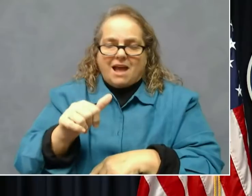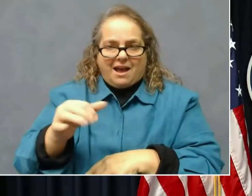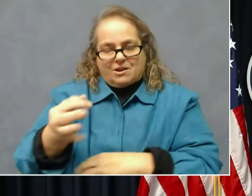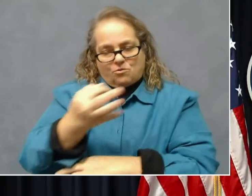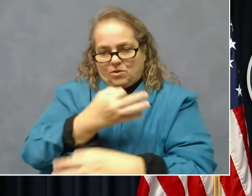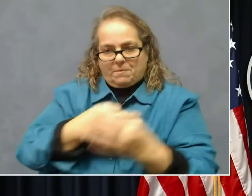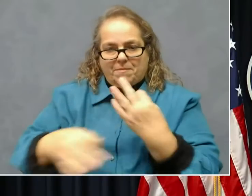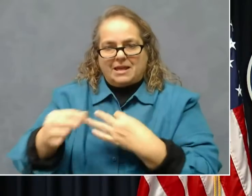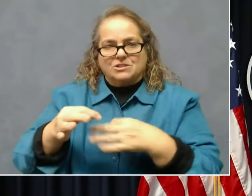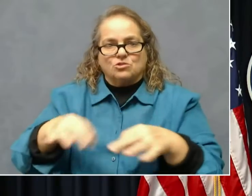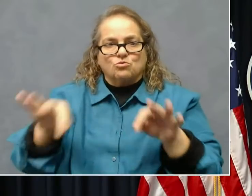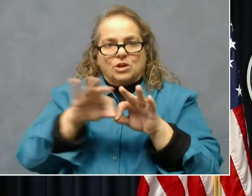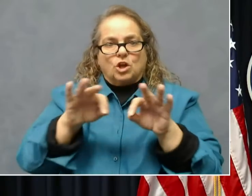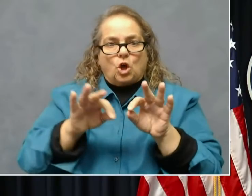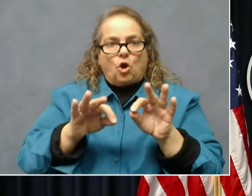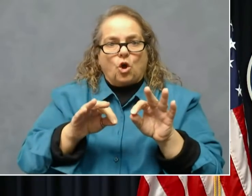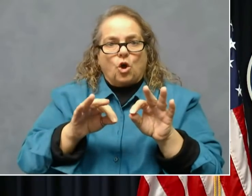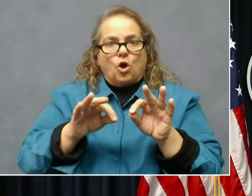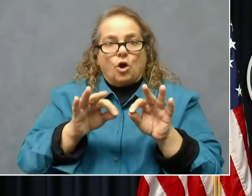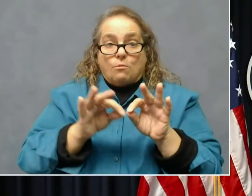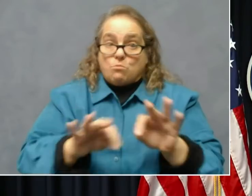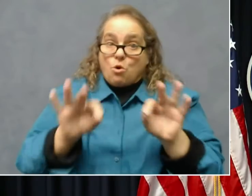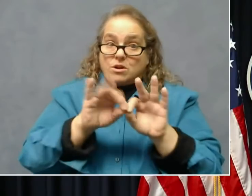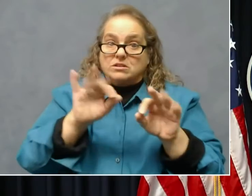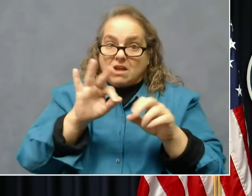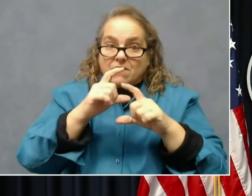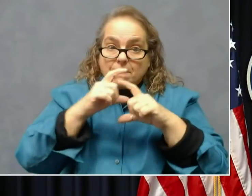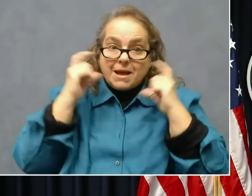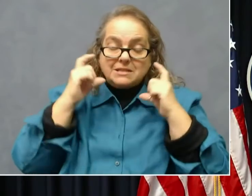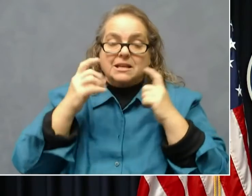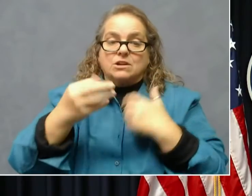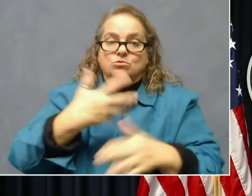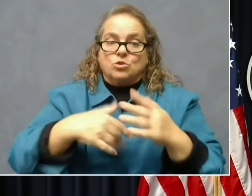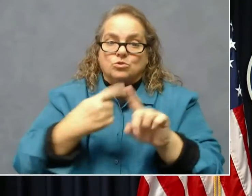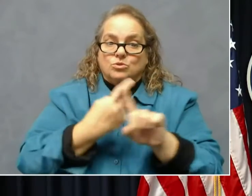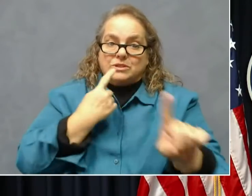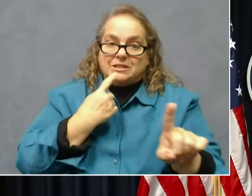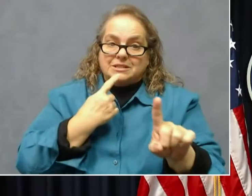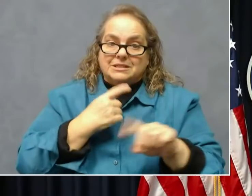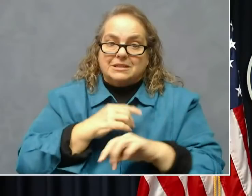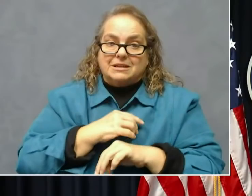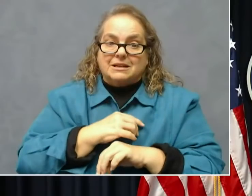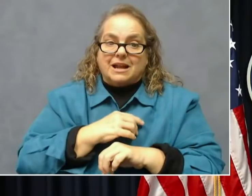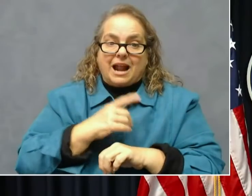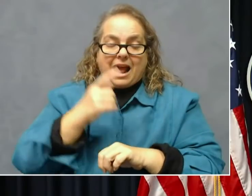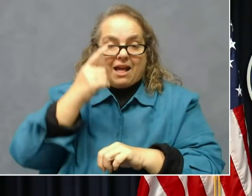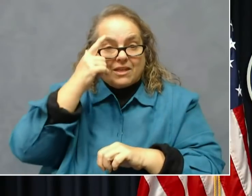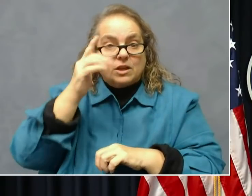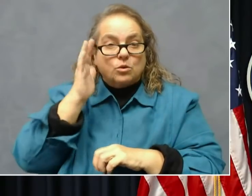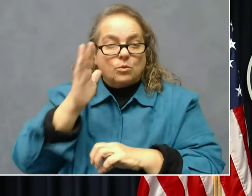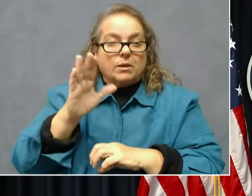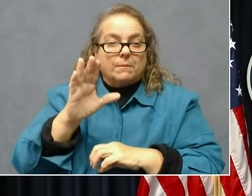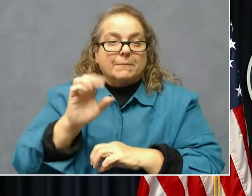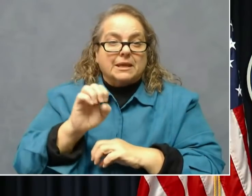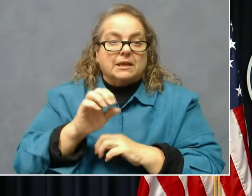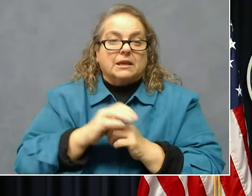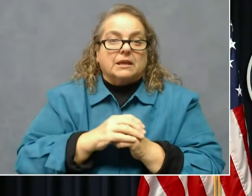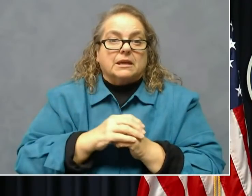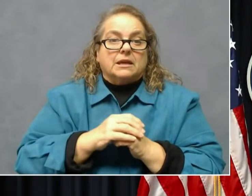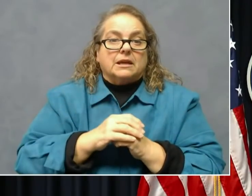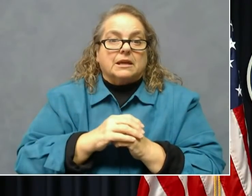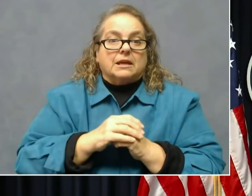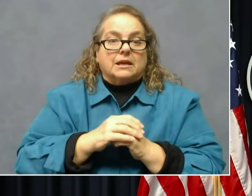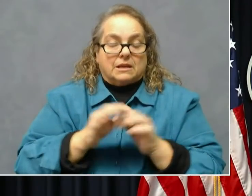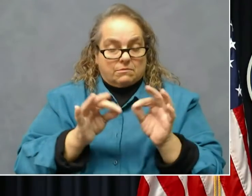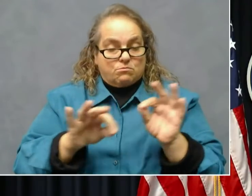critical importance of masking and social distancing. I think it's going to be incumbent on